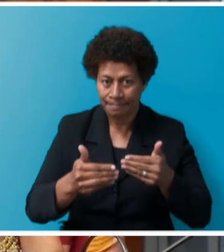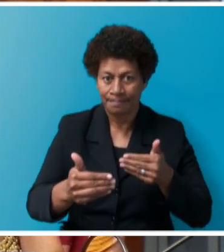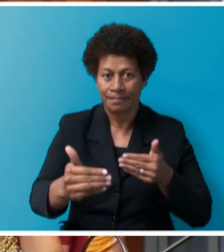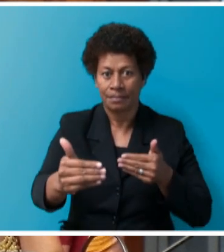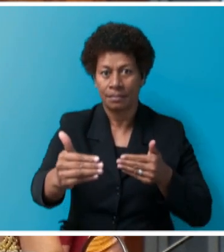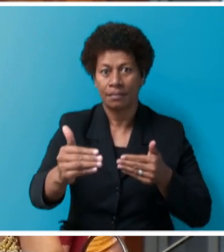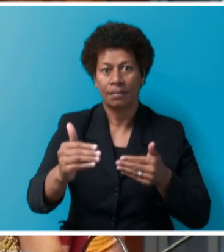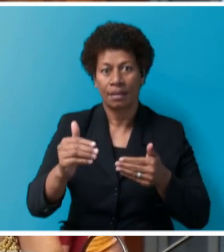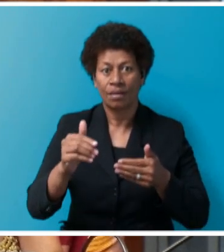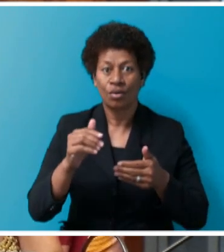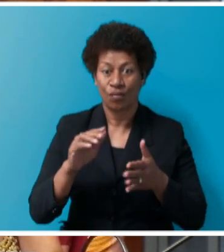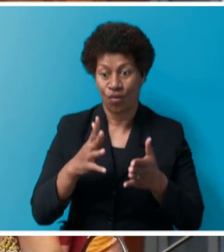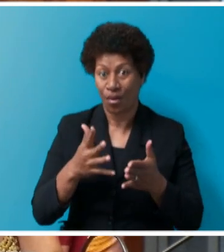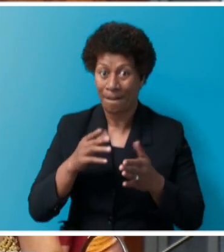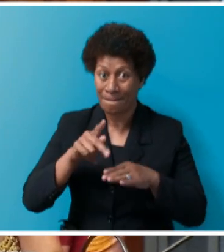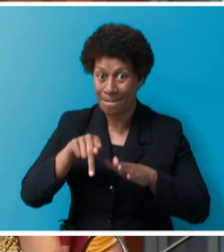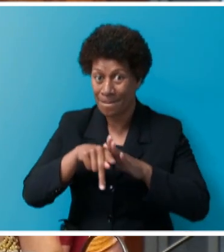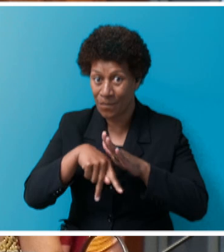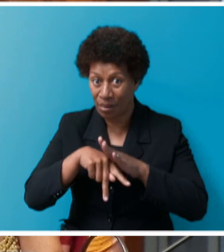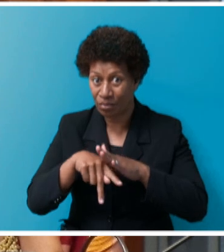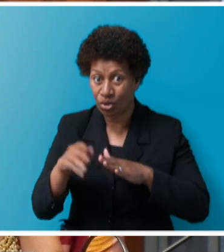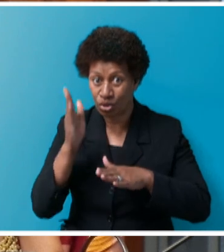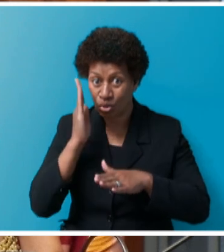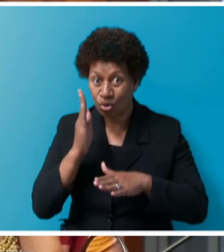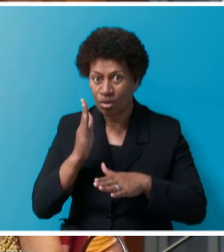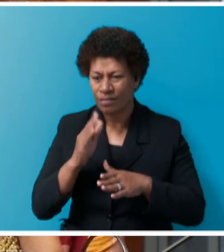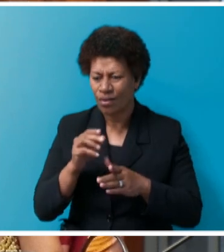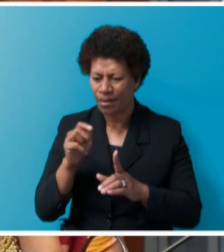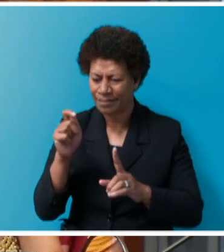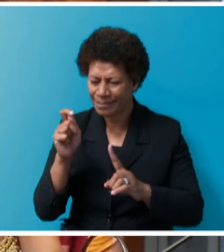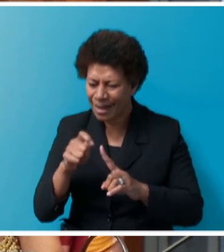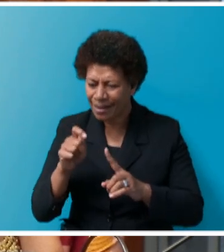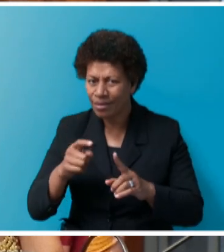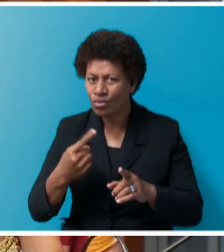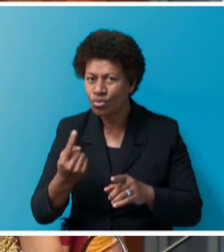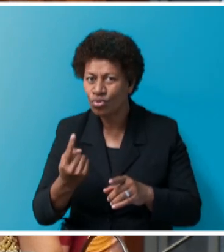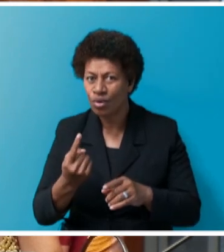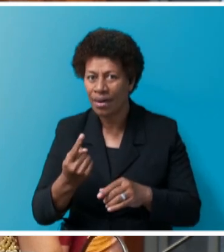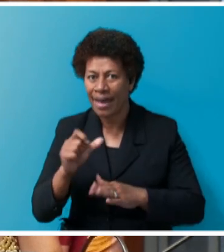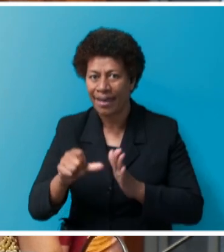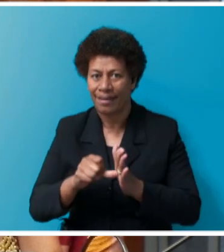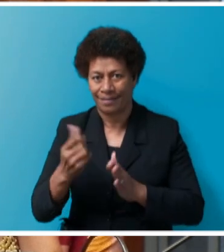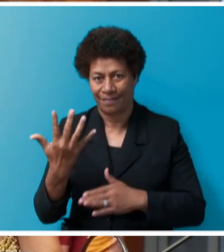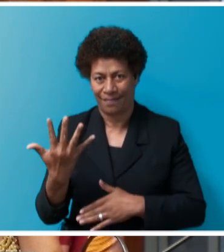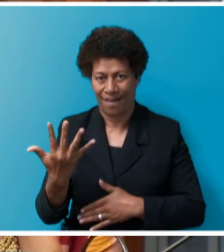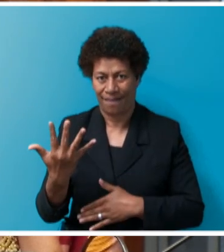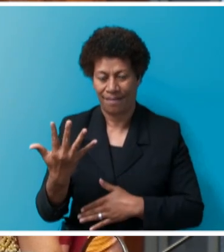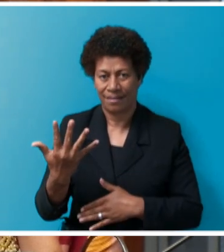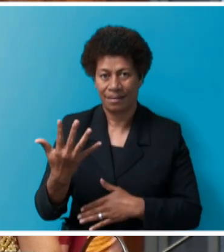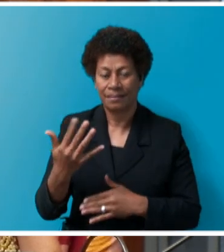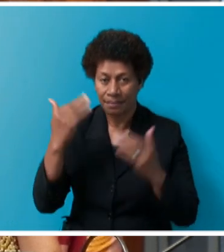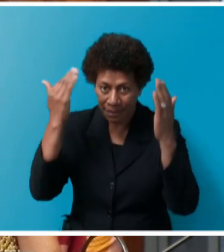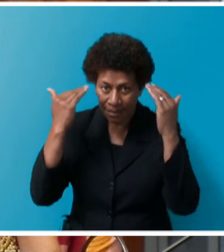entry into primary school, targeting eligible children who are 5 years old. Mr. Speaker, sir, I commend